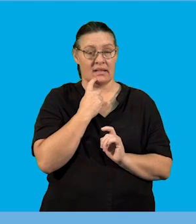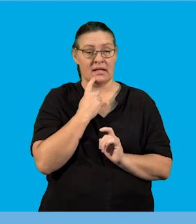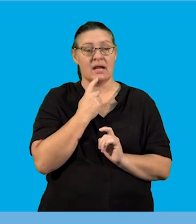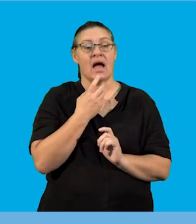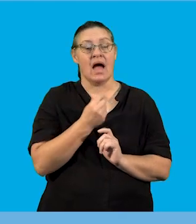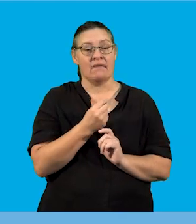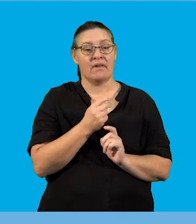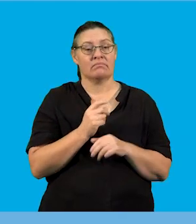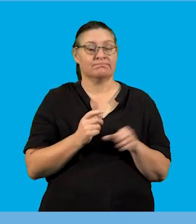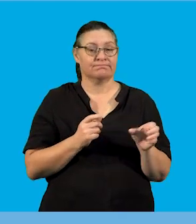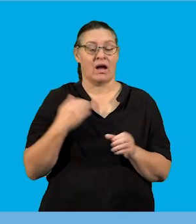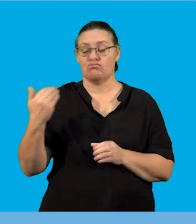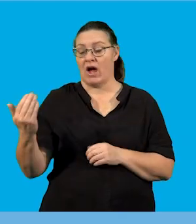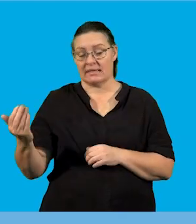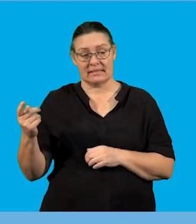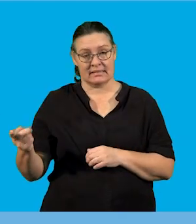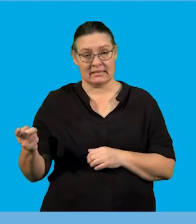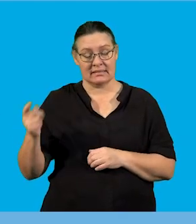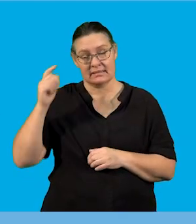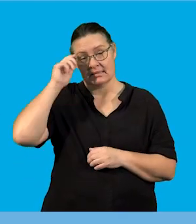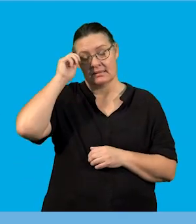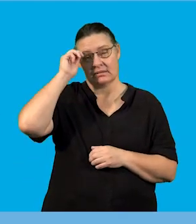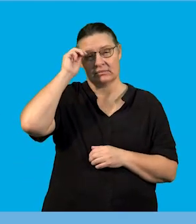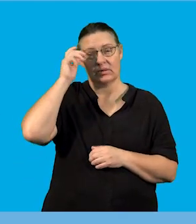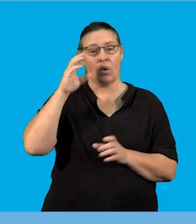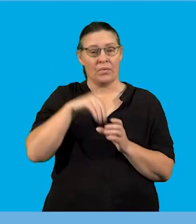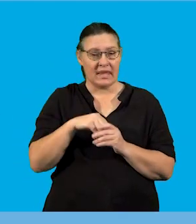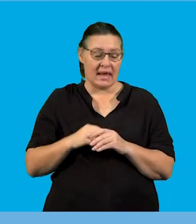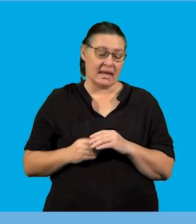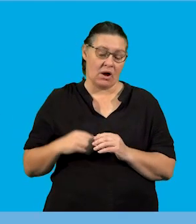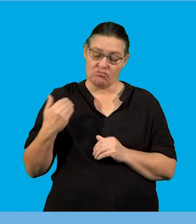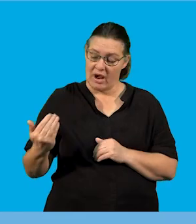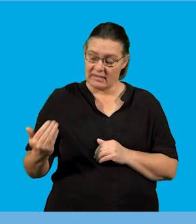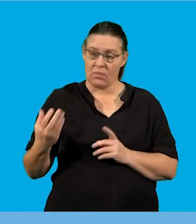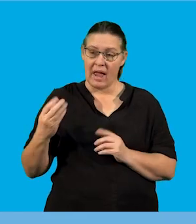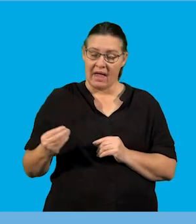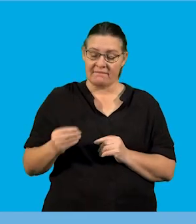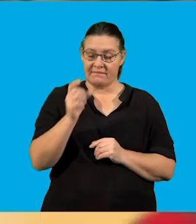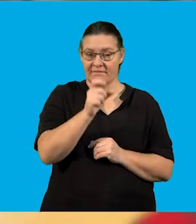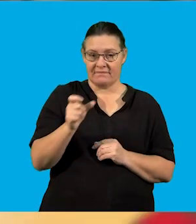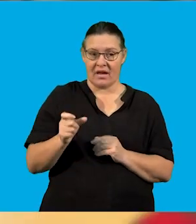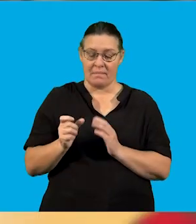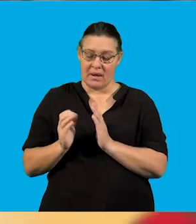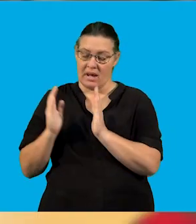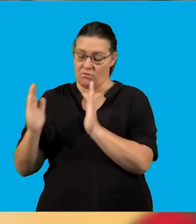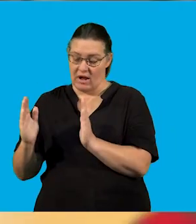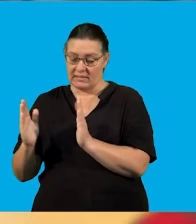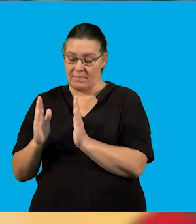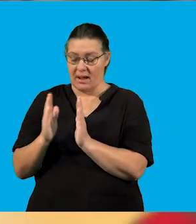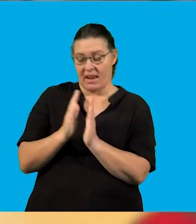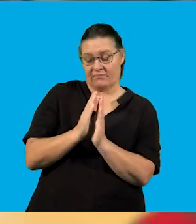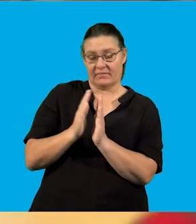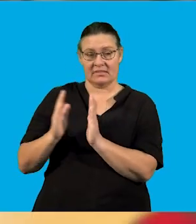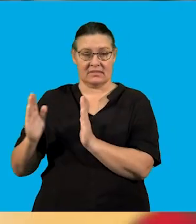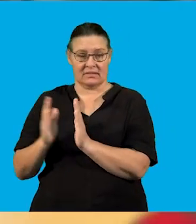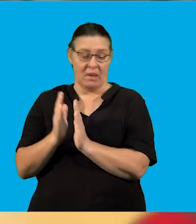We know that the nonmetals are located on the right-hand side of the periodic table. But within the right-hand side, we have elements that are a